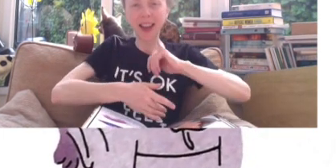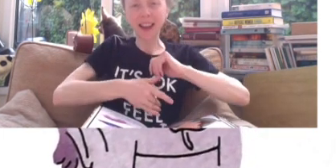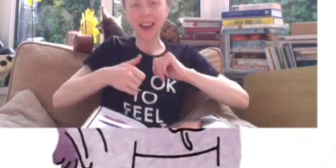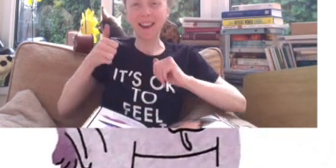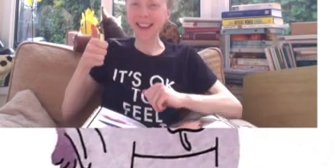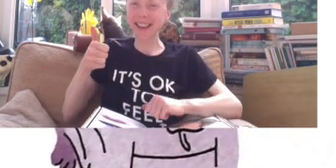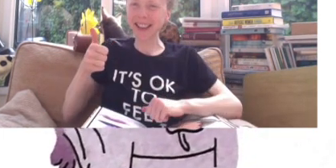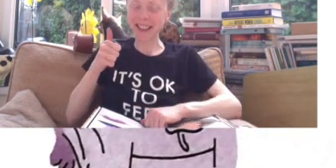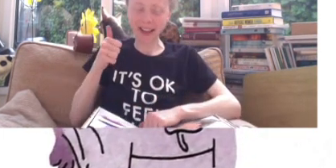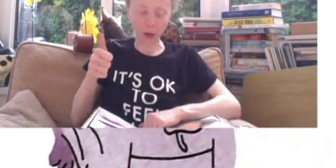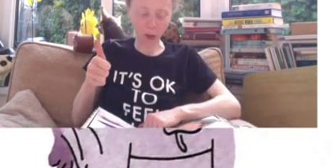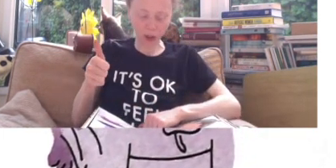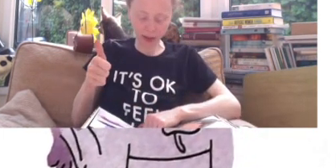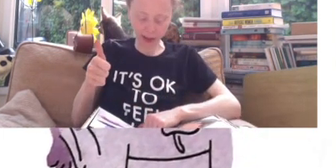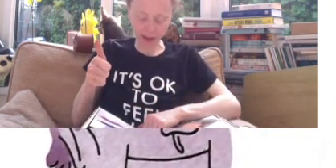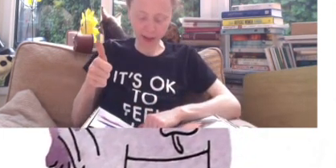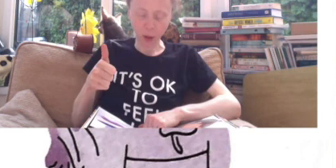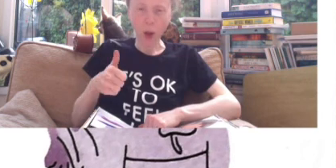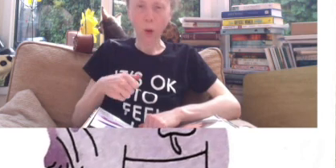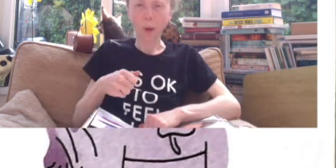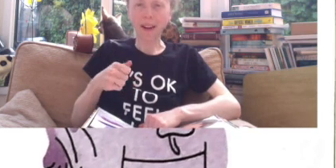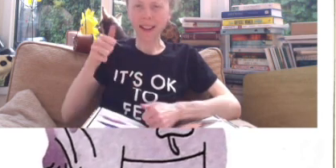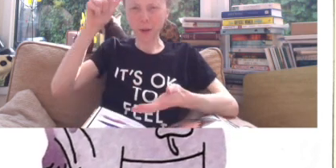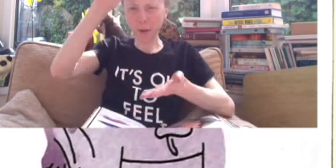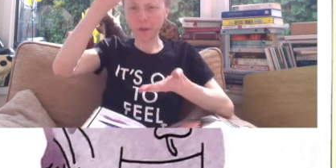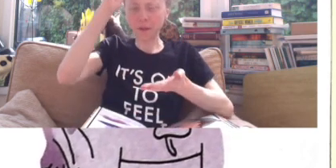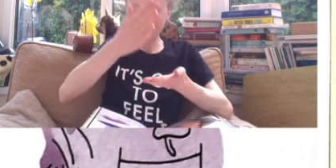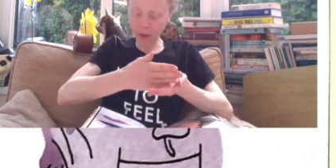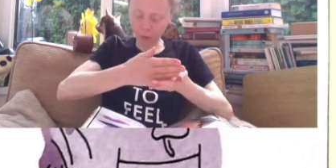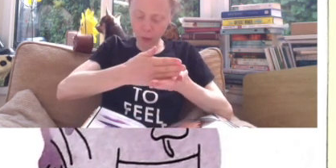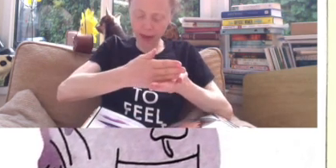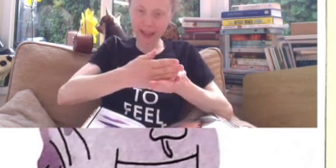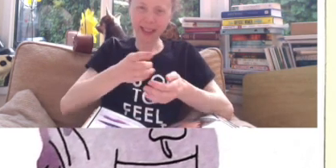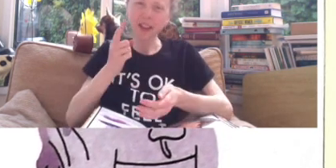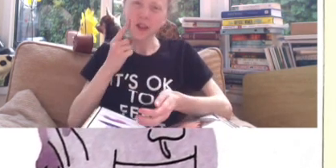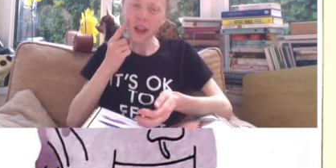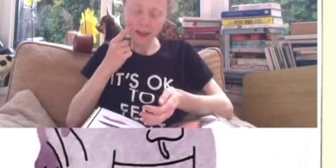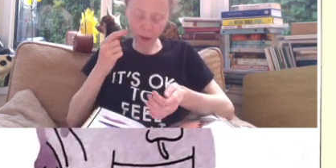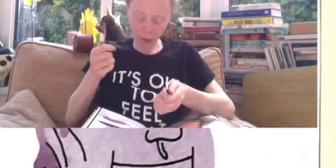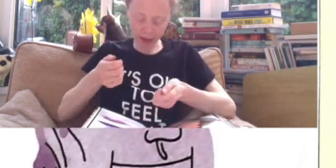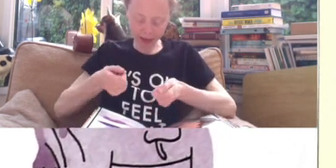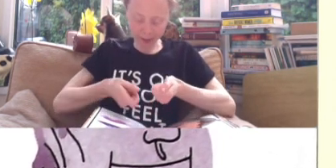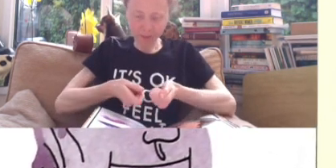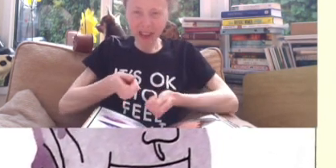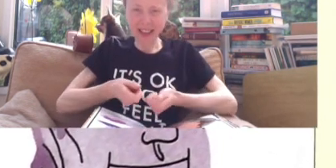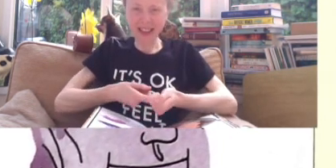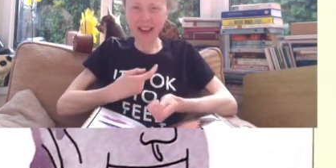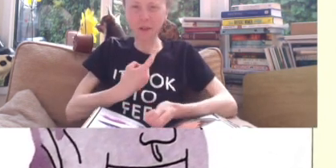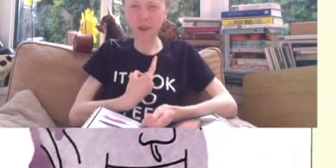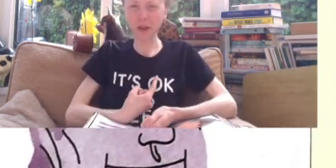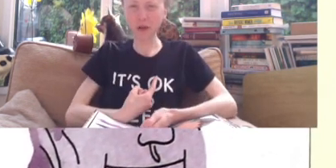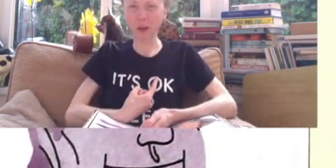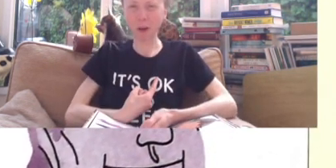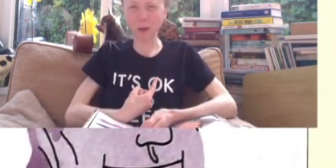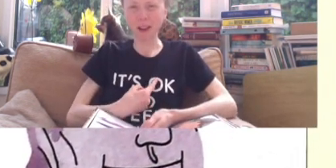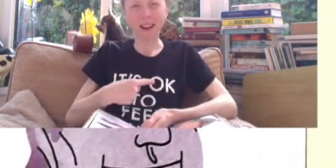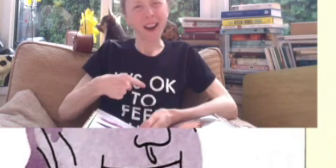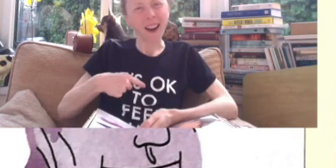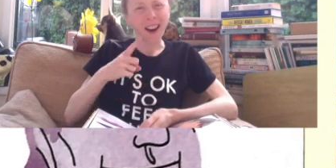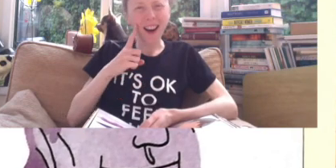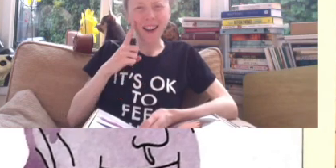patience, kindness and goodness, when I saw faithfulness, gentleness and